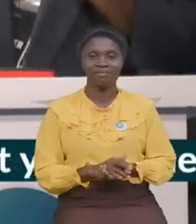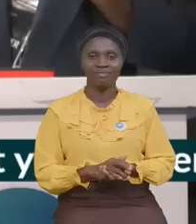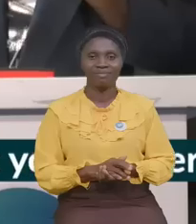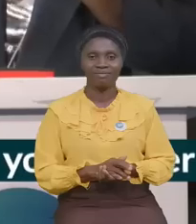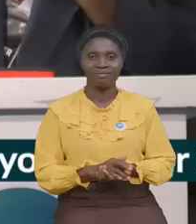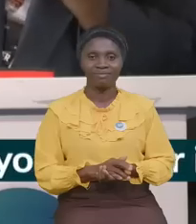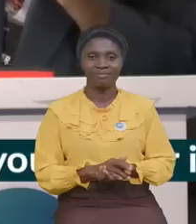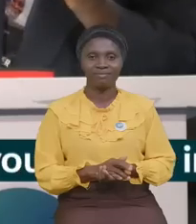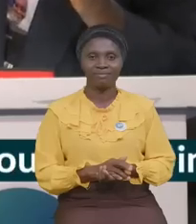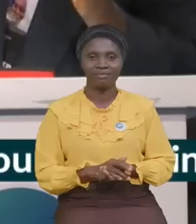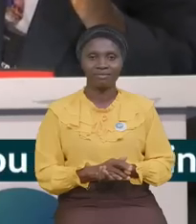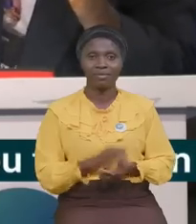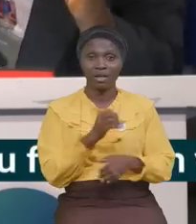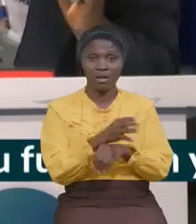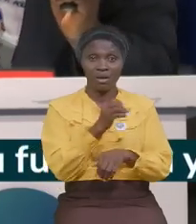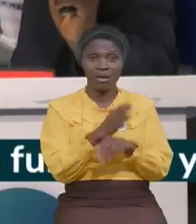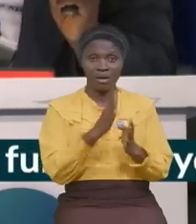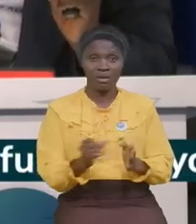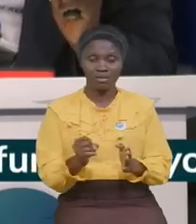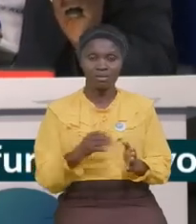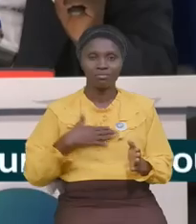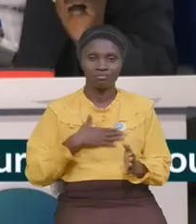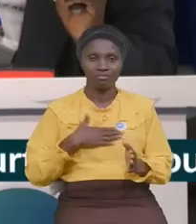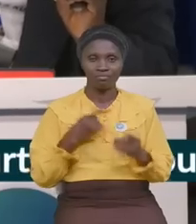Counselors, let's be fast.